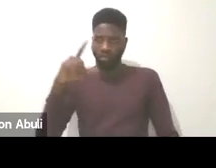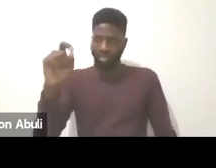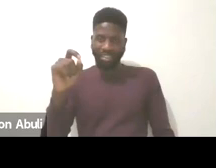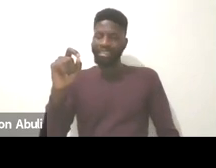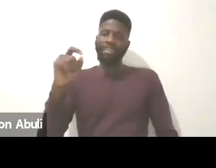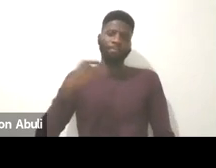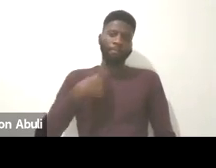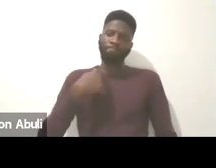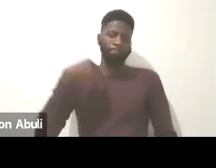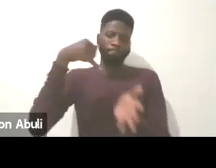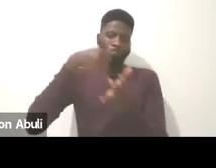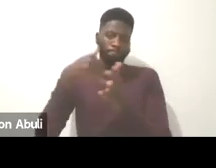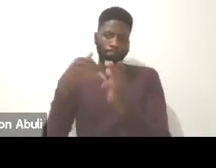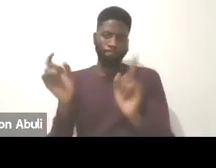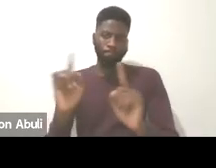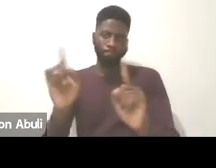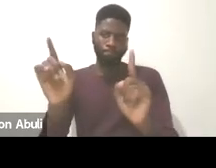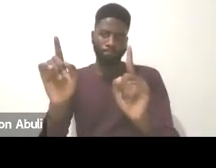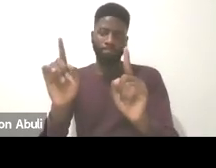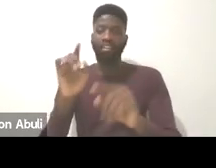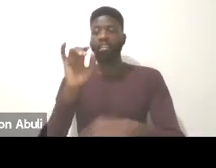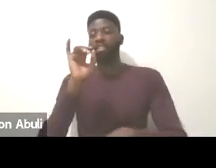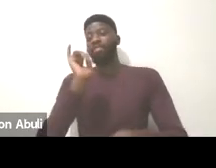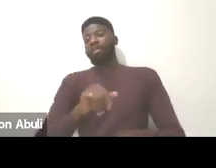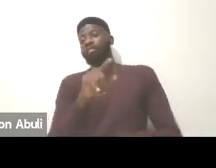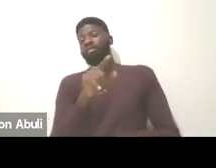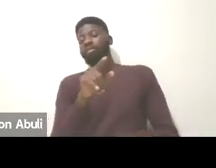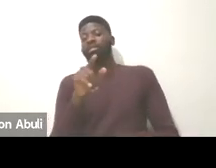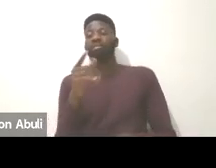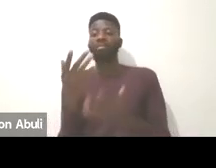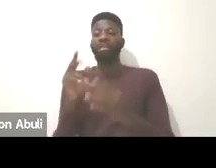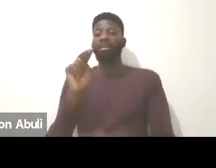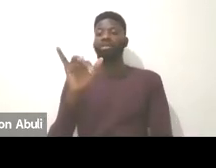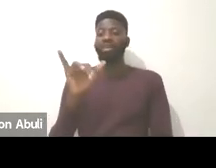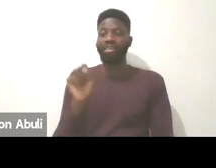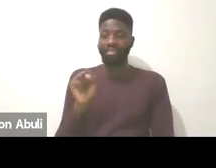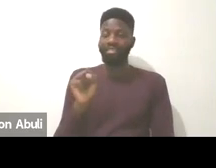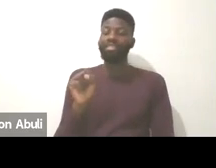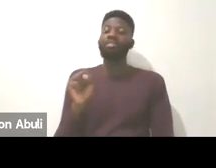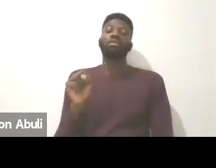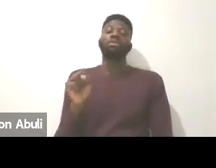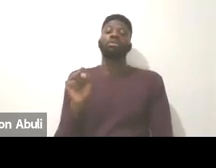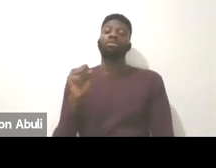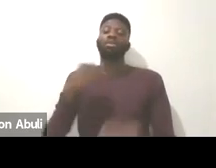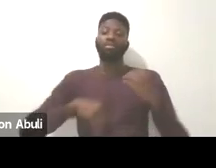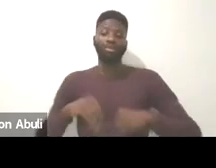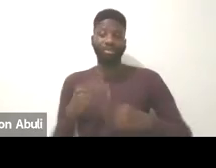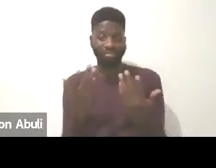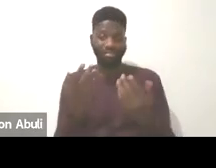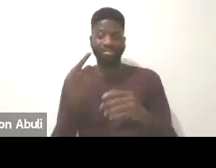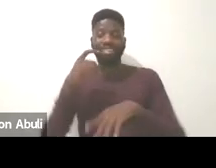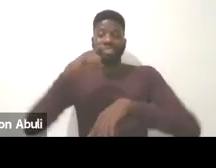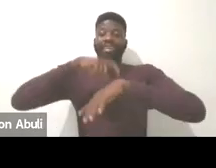was not involved in that. Maybe it's an NYS saga. Wacha tuseme ni NYS saga. During